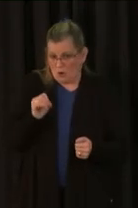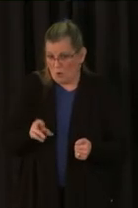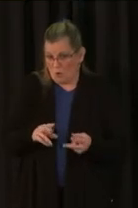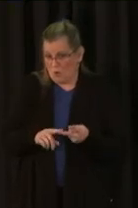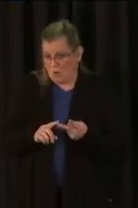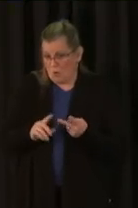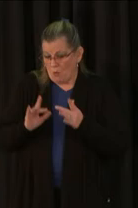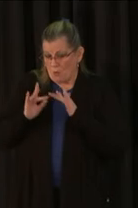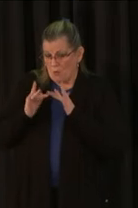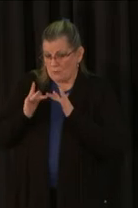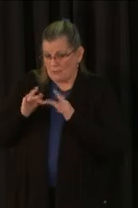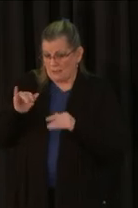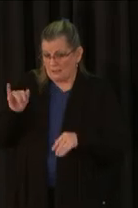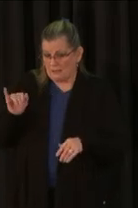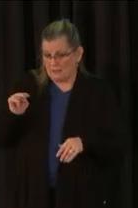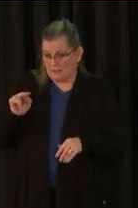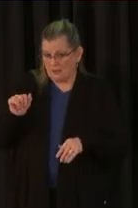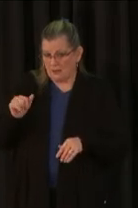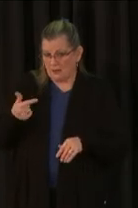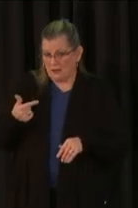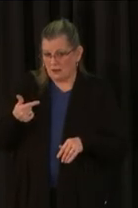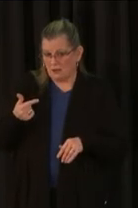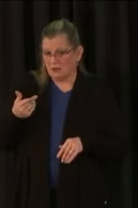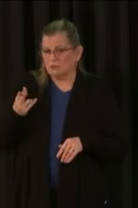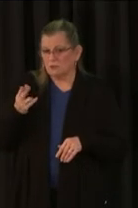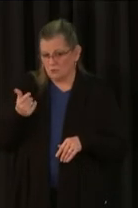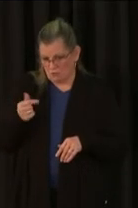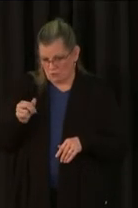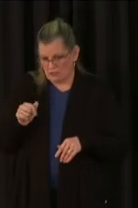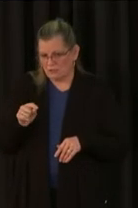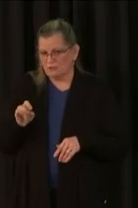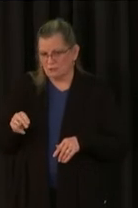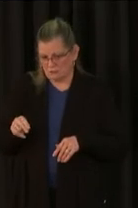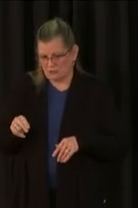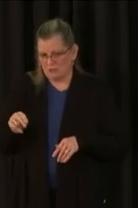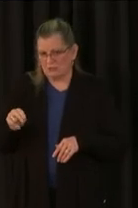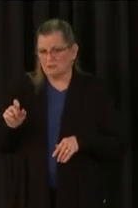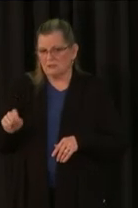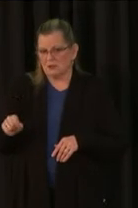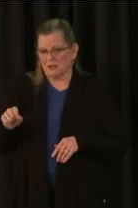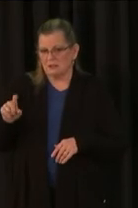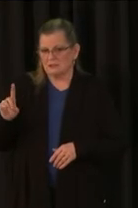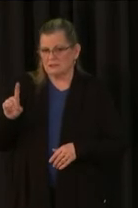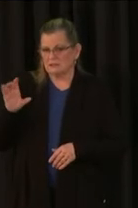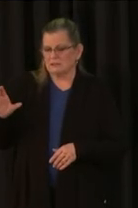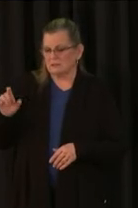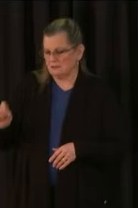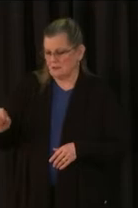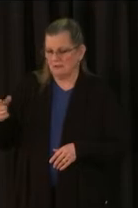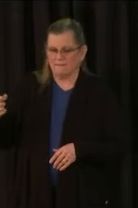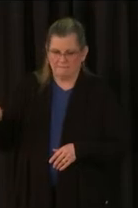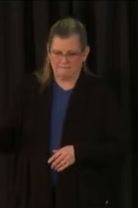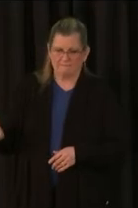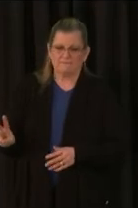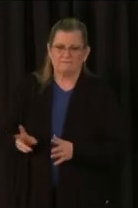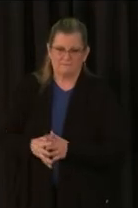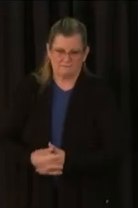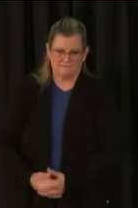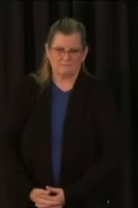Mayor.dc.gov. Great. And Rebecca, you've kind of navigated probably that perimeter during previous